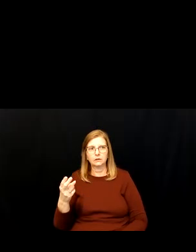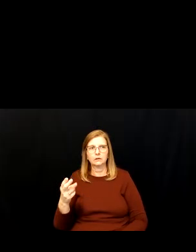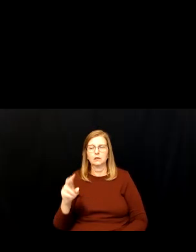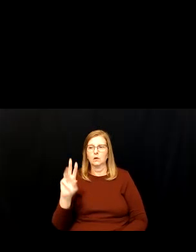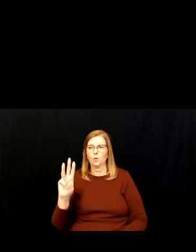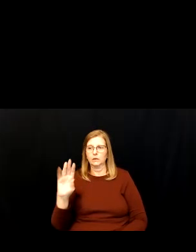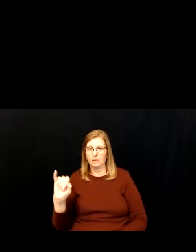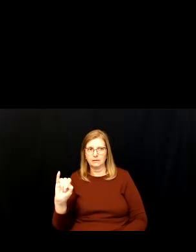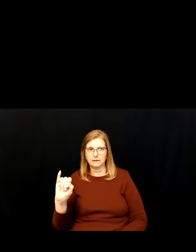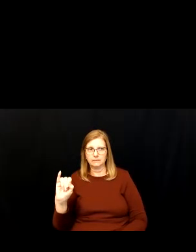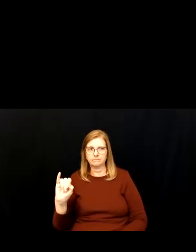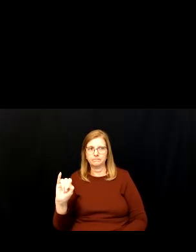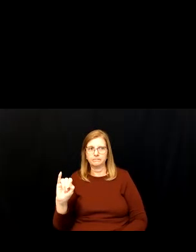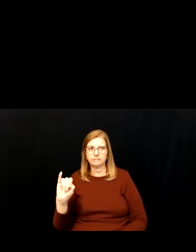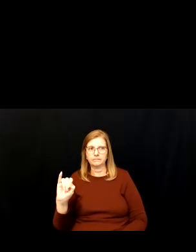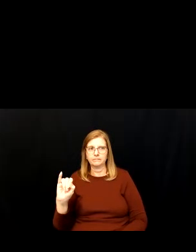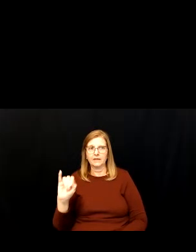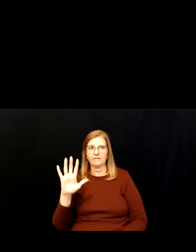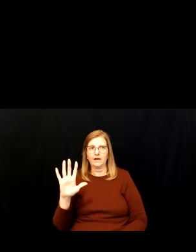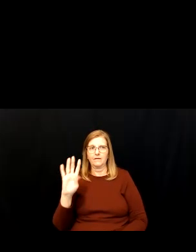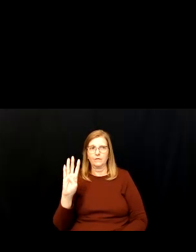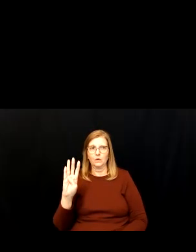O-S-H-K-O-S-H, Wisconsin,